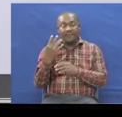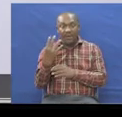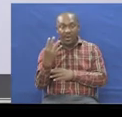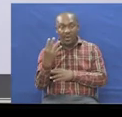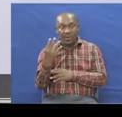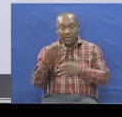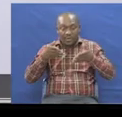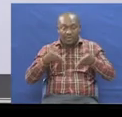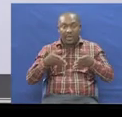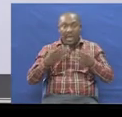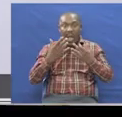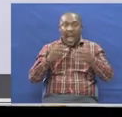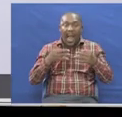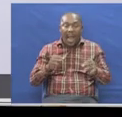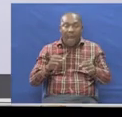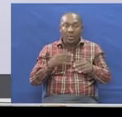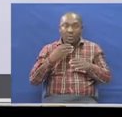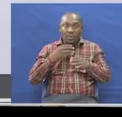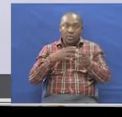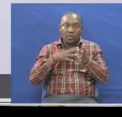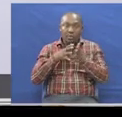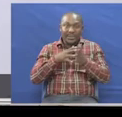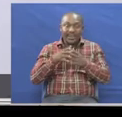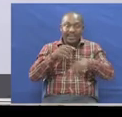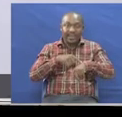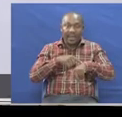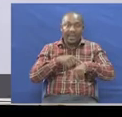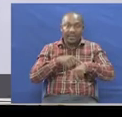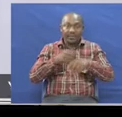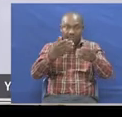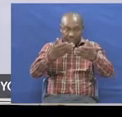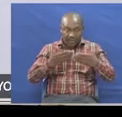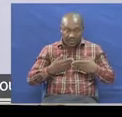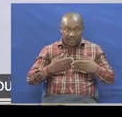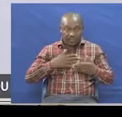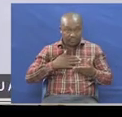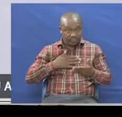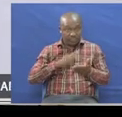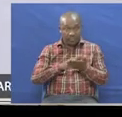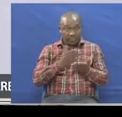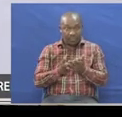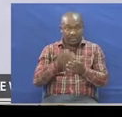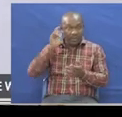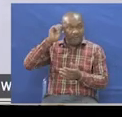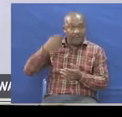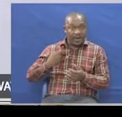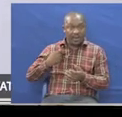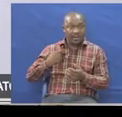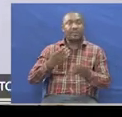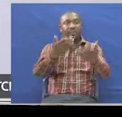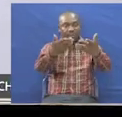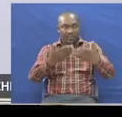to learn how to tell the time when it is o'clock. I would like to welcome and join me from the beginning to the end of this